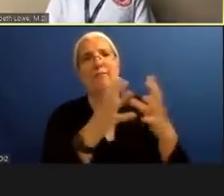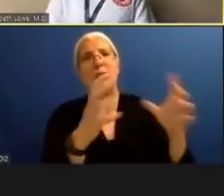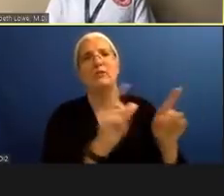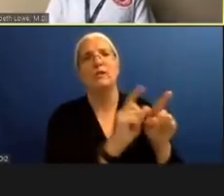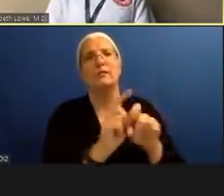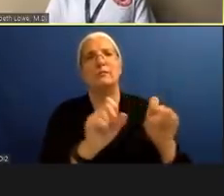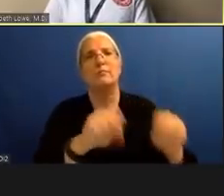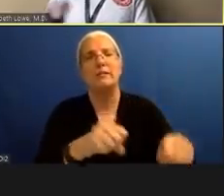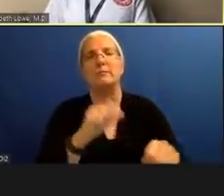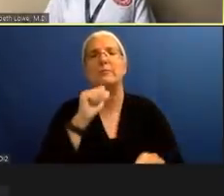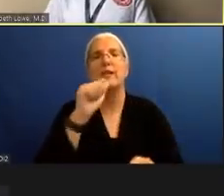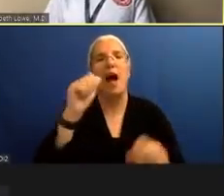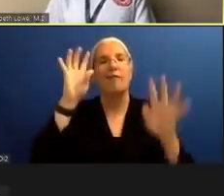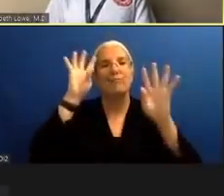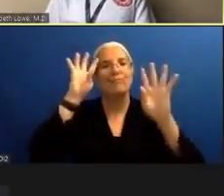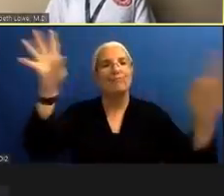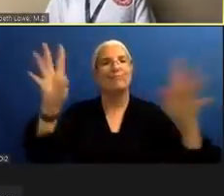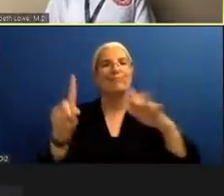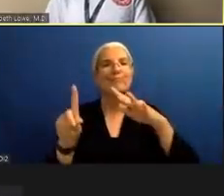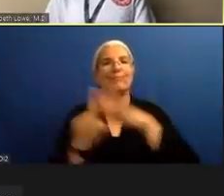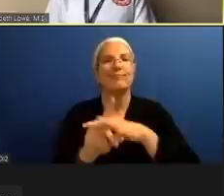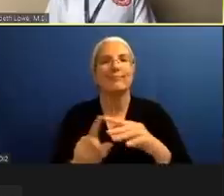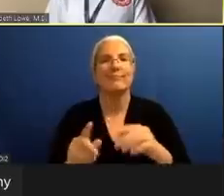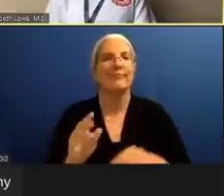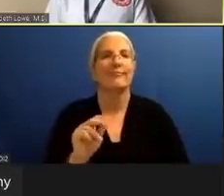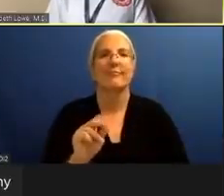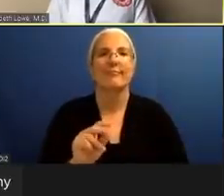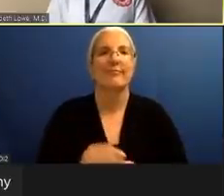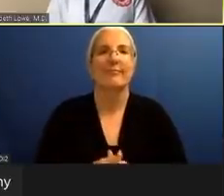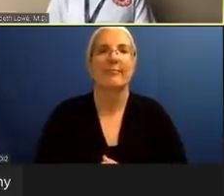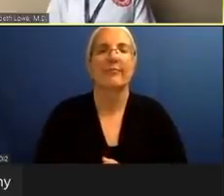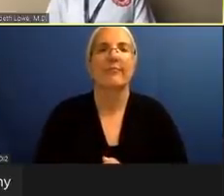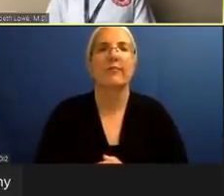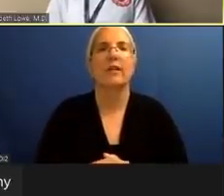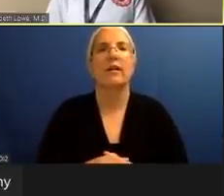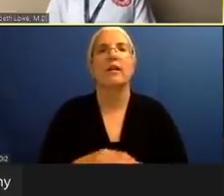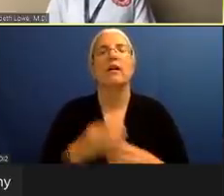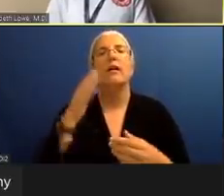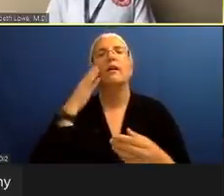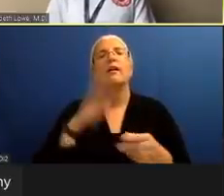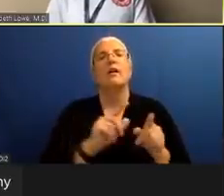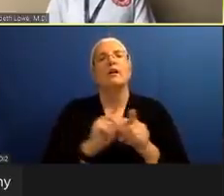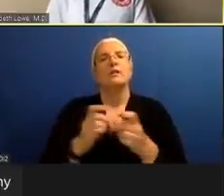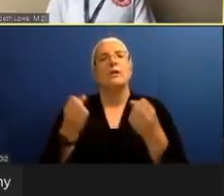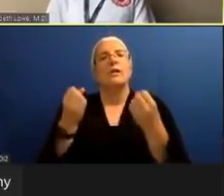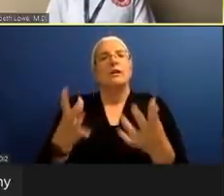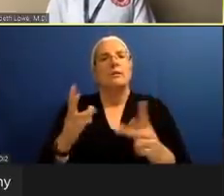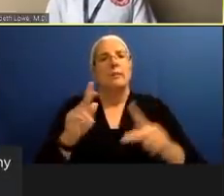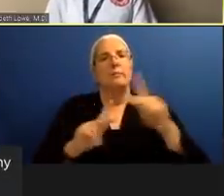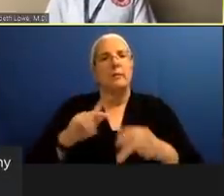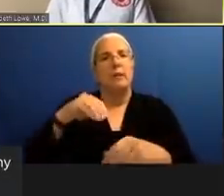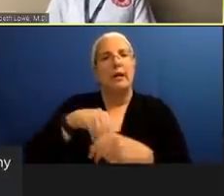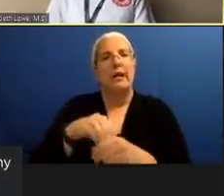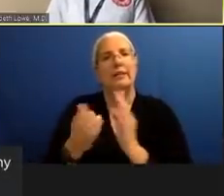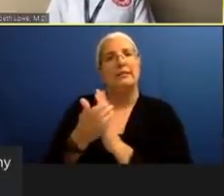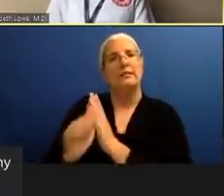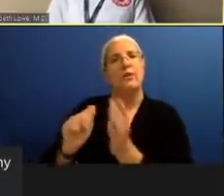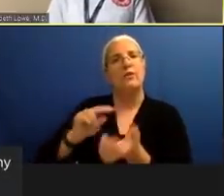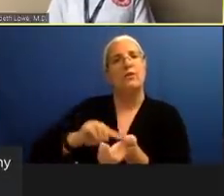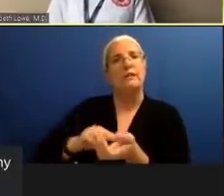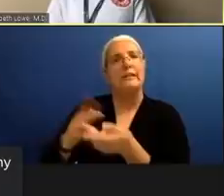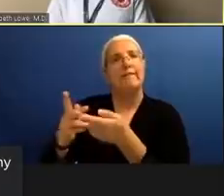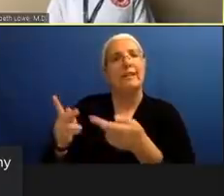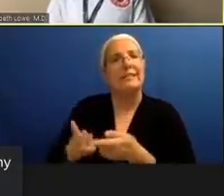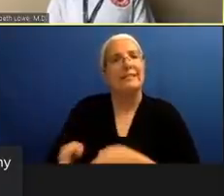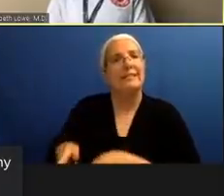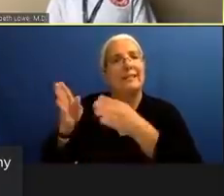are any residents in the skilled nursing facilities, that triggers where we go also. So we have kind of a 2-pathway